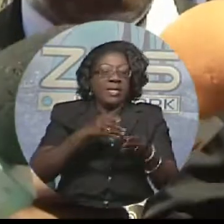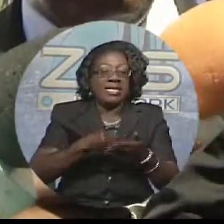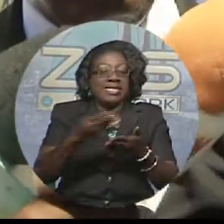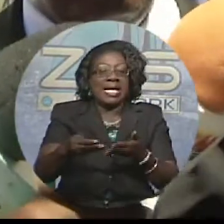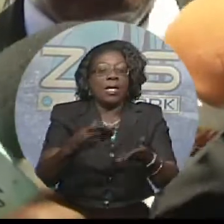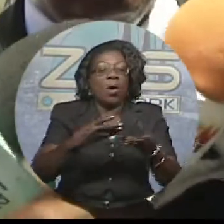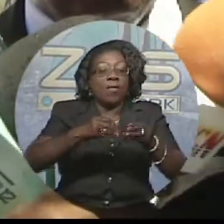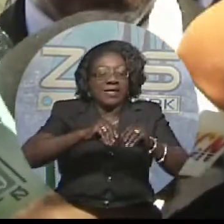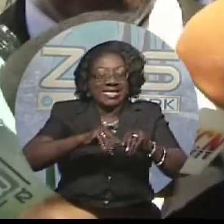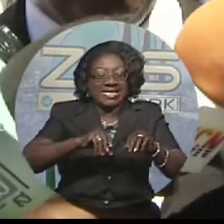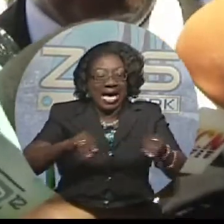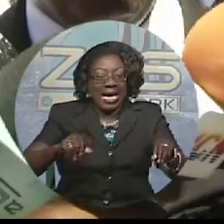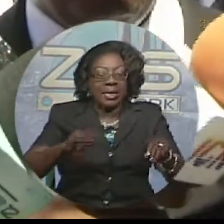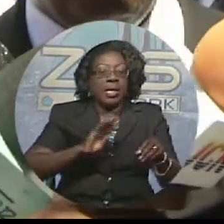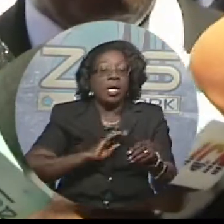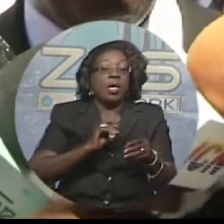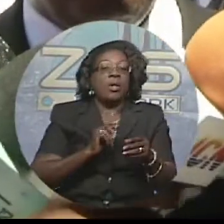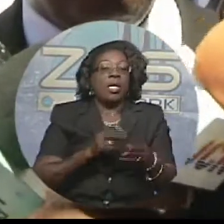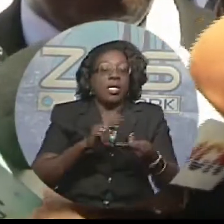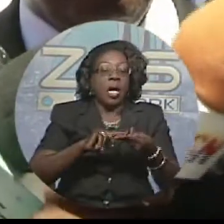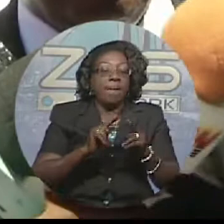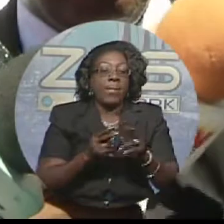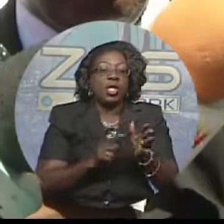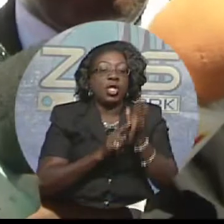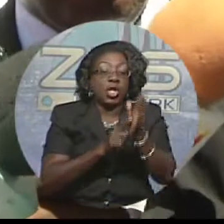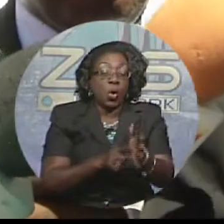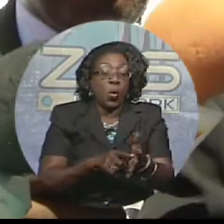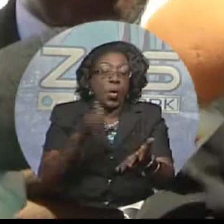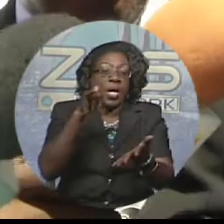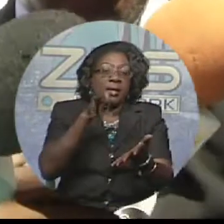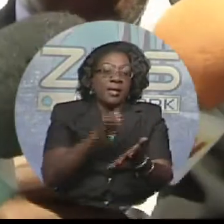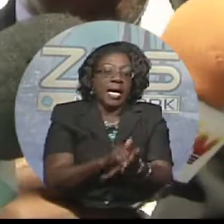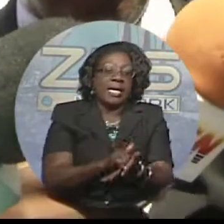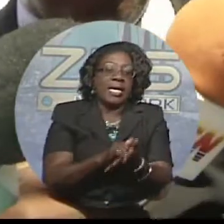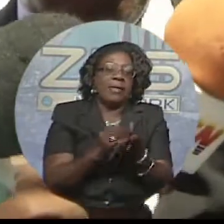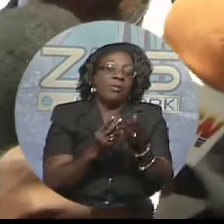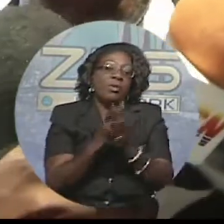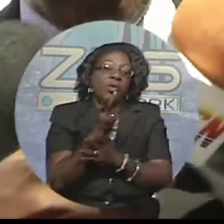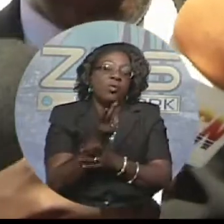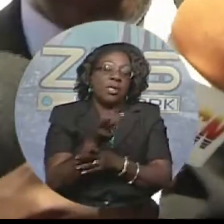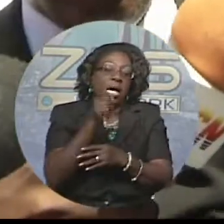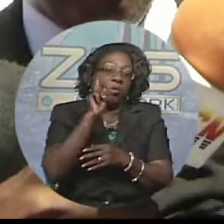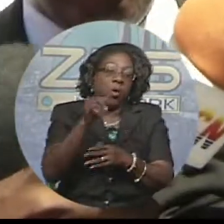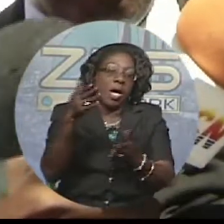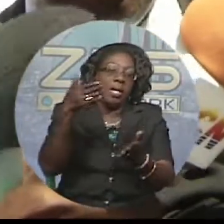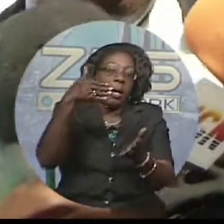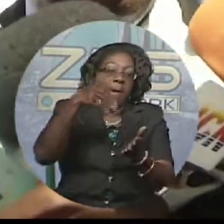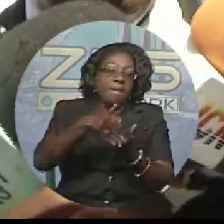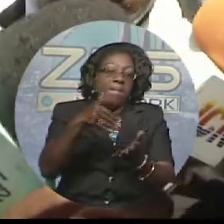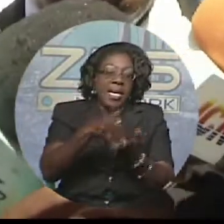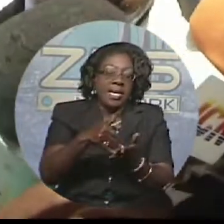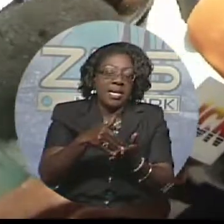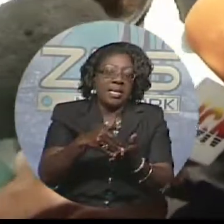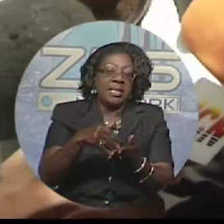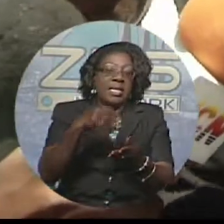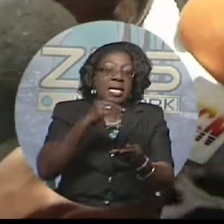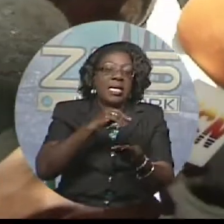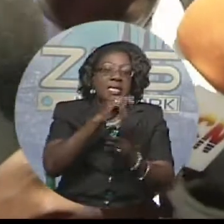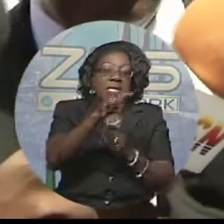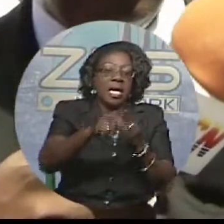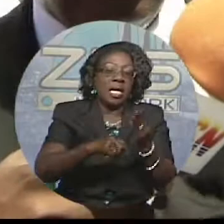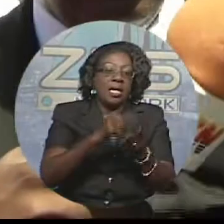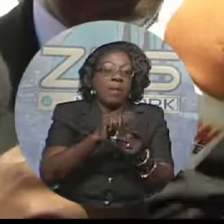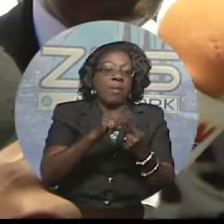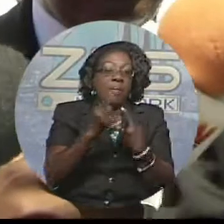We have statistics to show that aragonite is produced at 1 million metric ton per